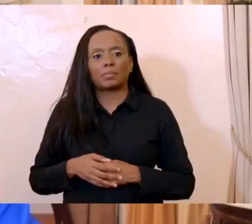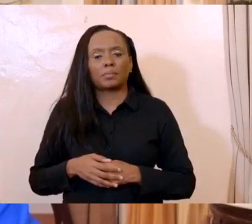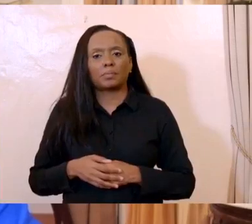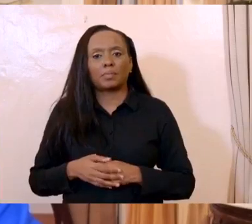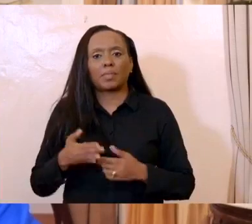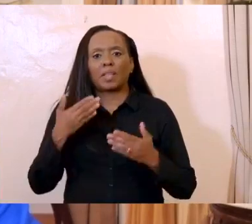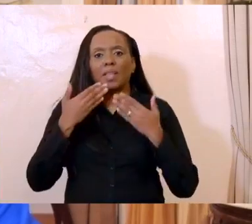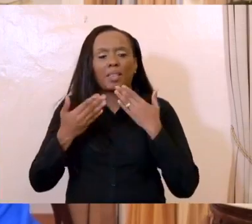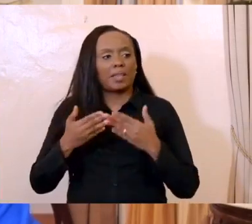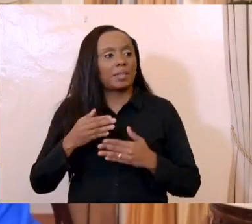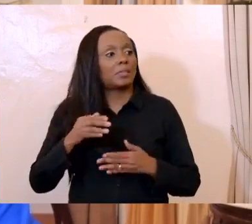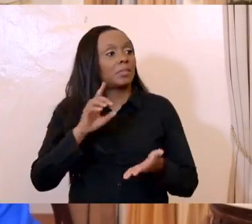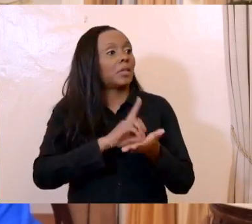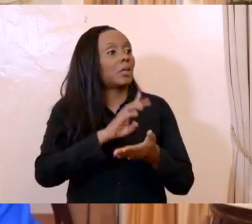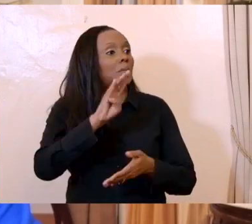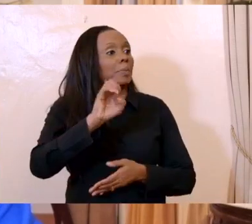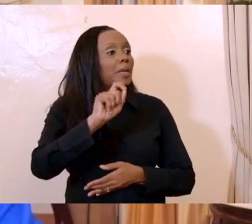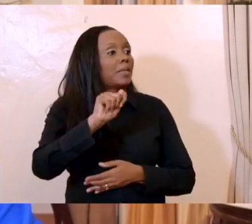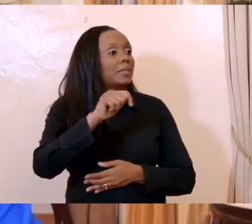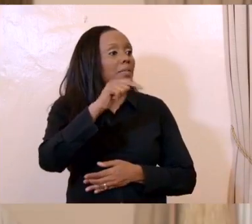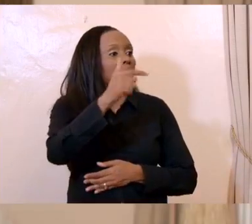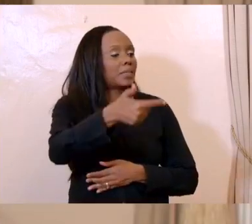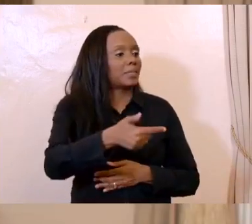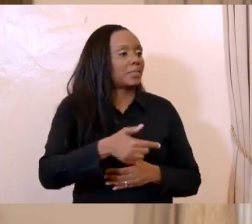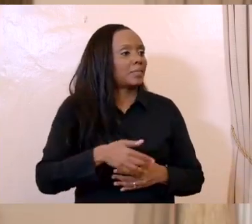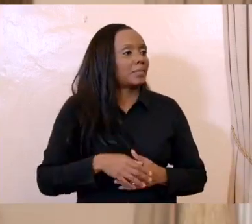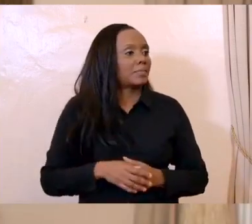that question. Dr. Bess, you're up. Sure. Thanks.